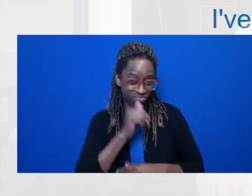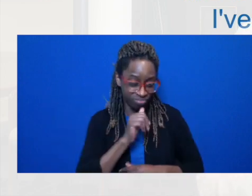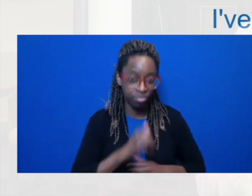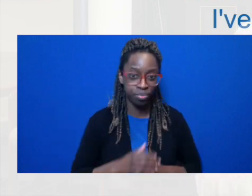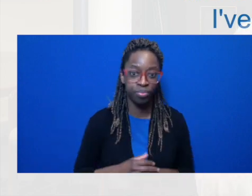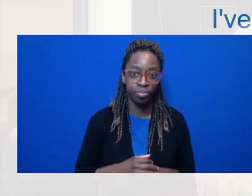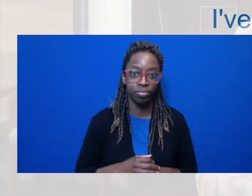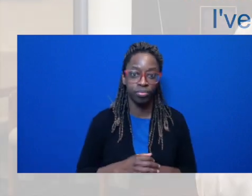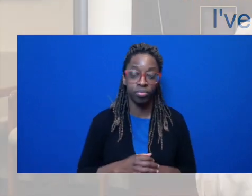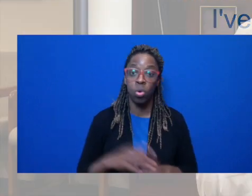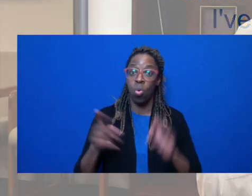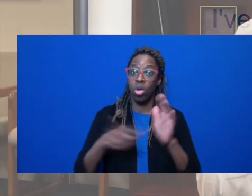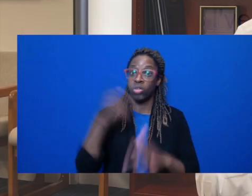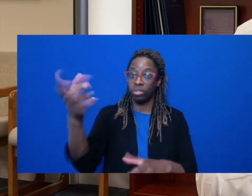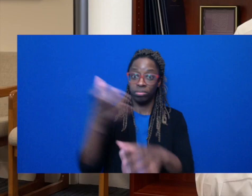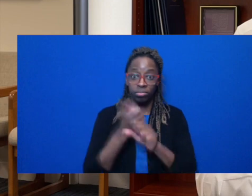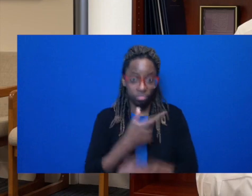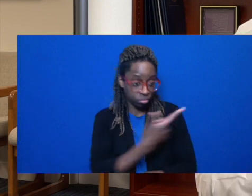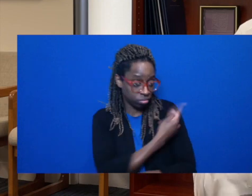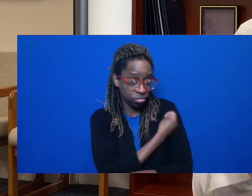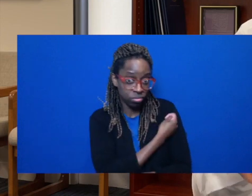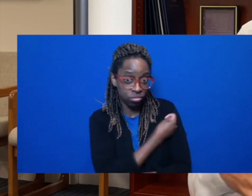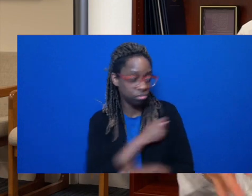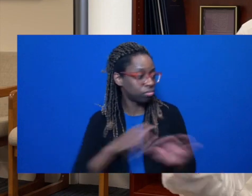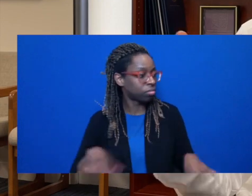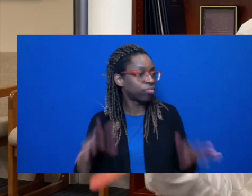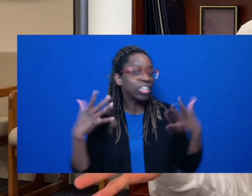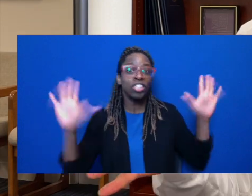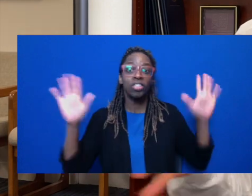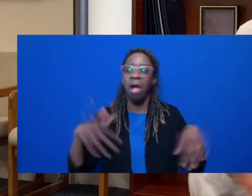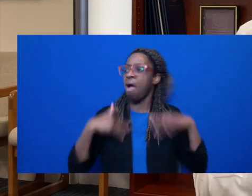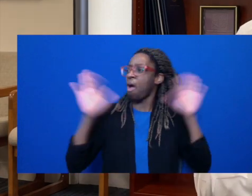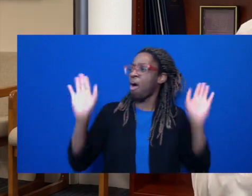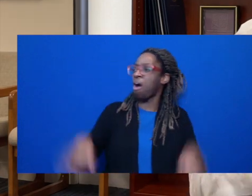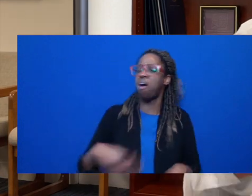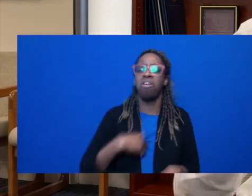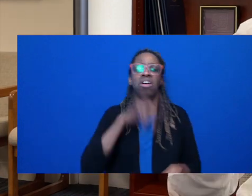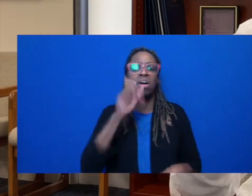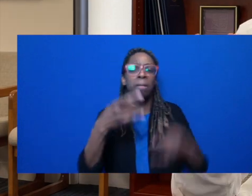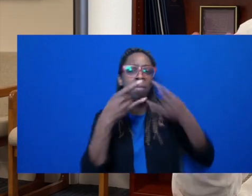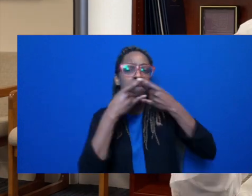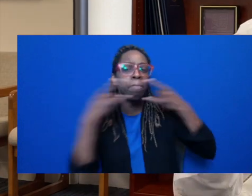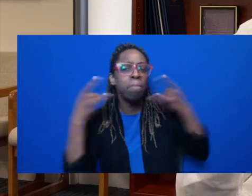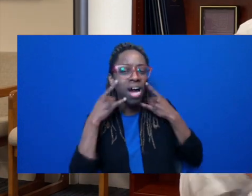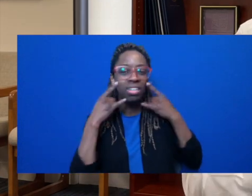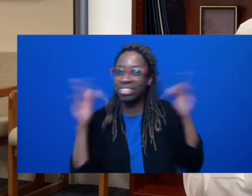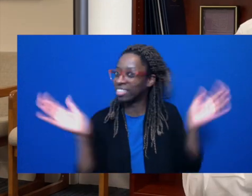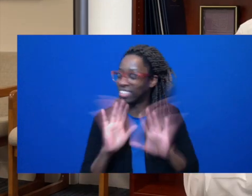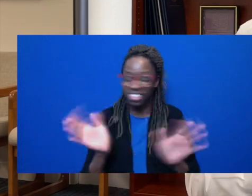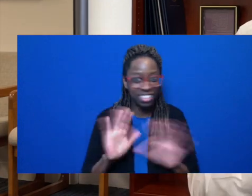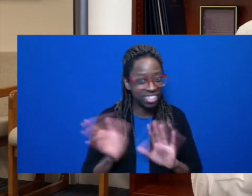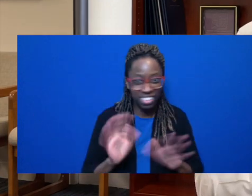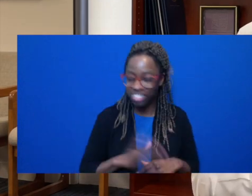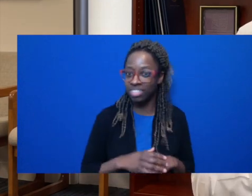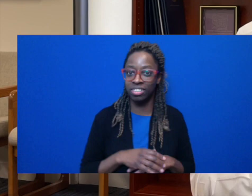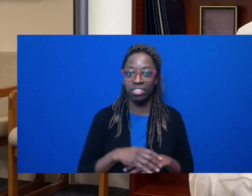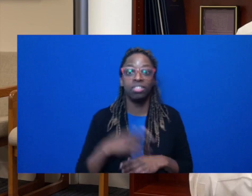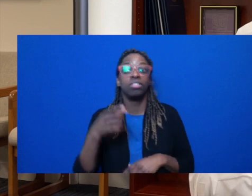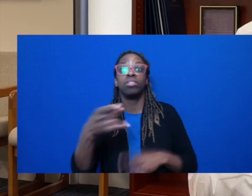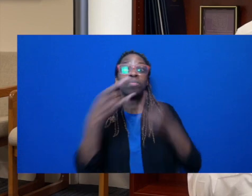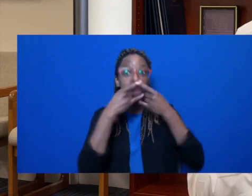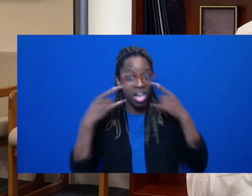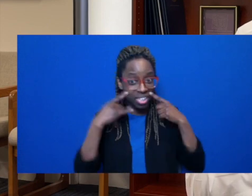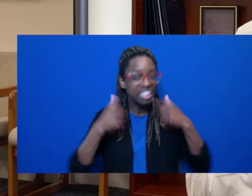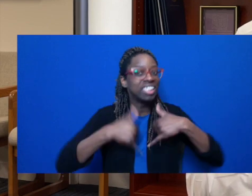incredibly effective against preventing disease and people getting sick. One thing that we don't know quite yet is how well these vaccines